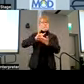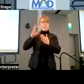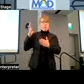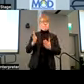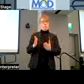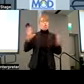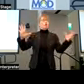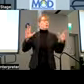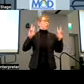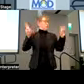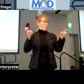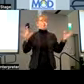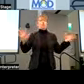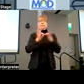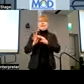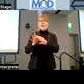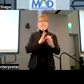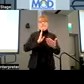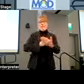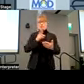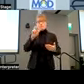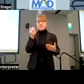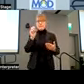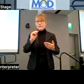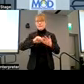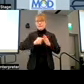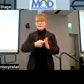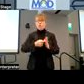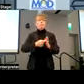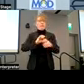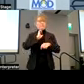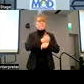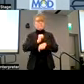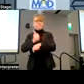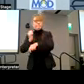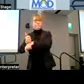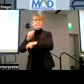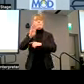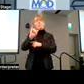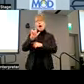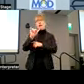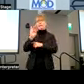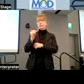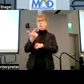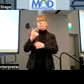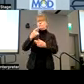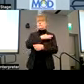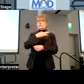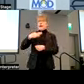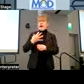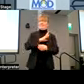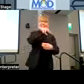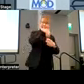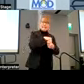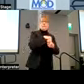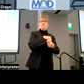we launched a program called Digital Access Coordinators. We're putting bilingual staff directly into our community practices.